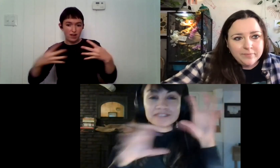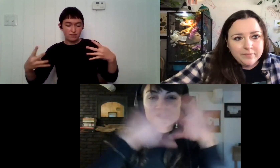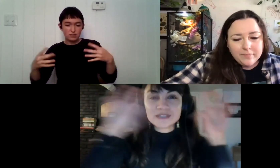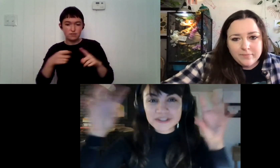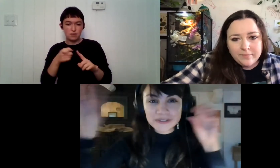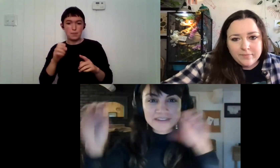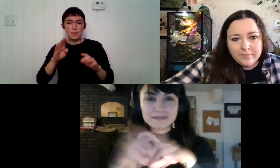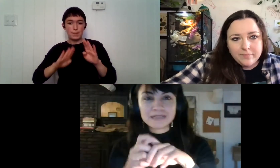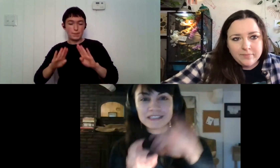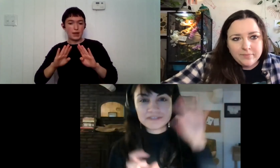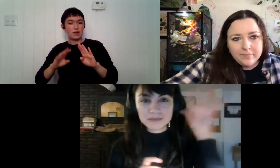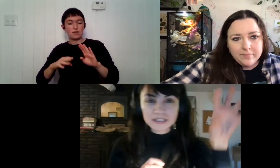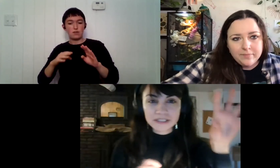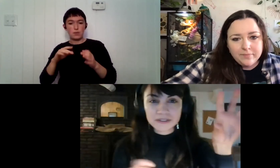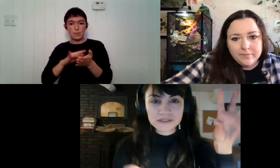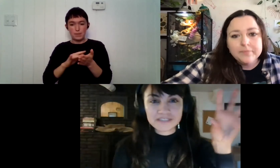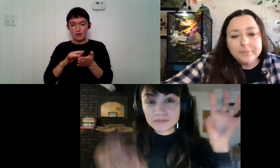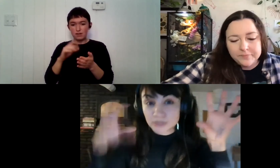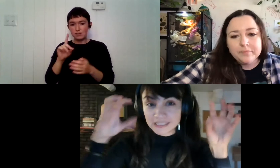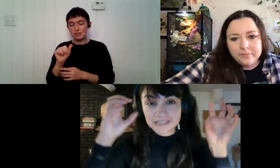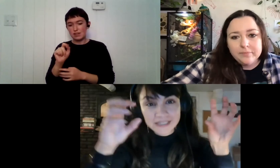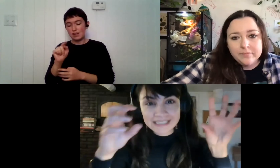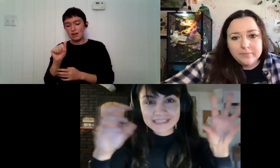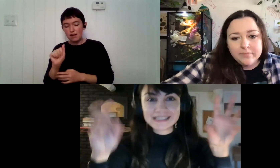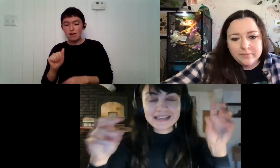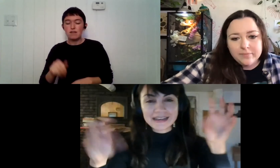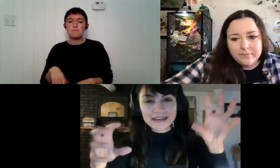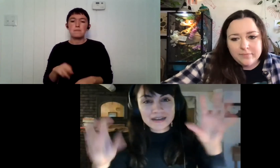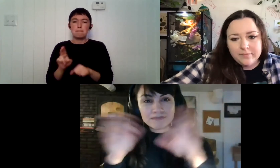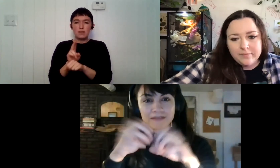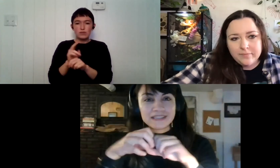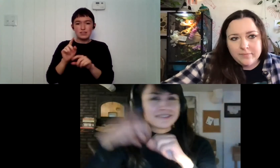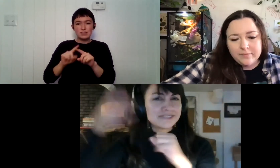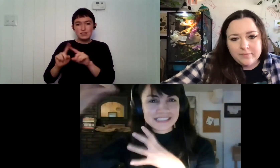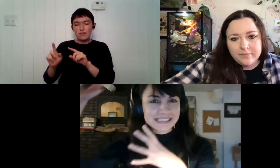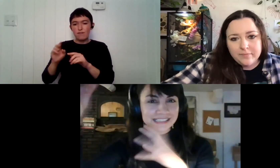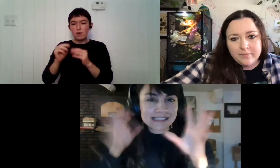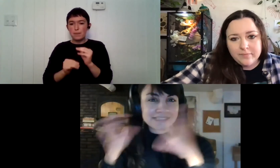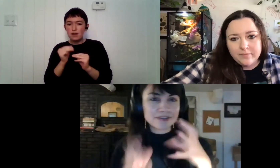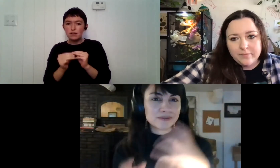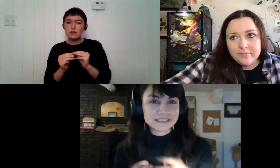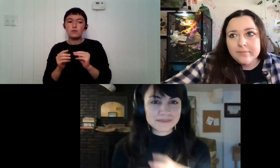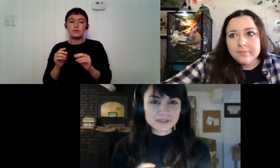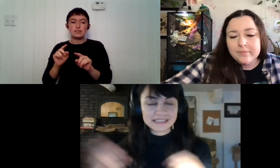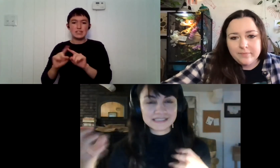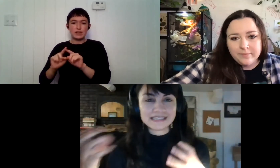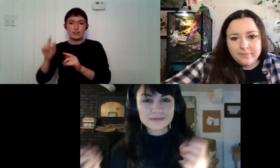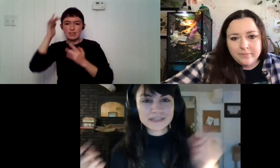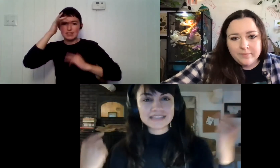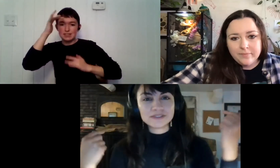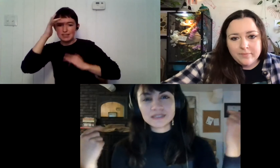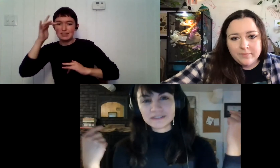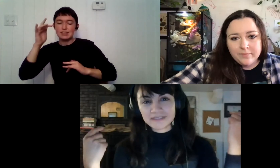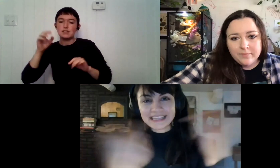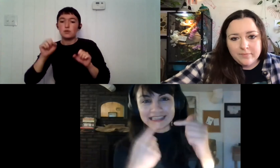the different nodes in your graphs might be different molecules, different protein targets, maybe different diseases if you want to label it in some